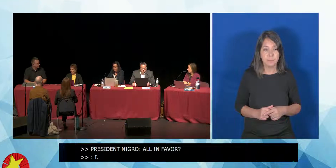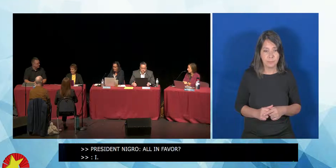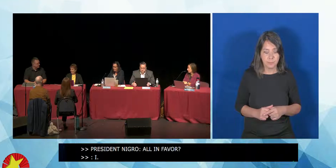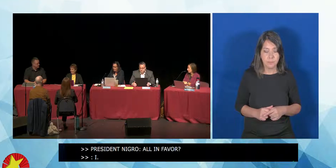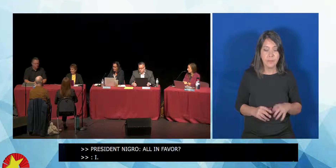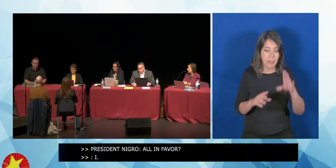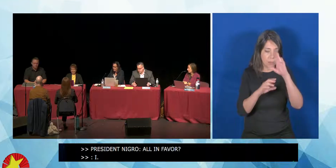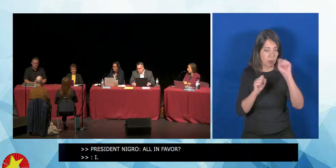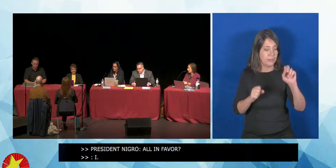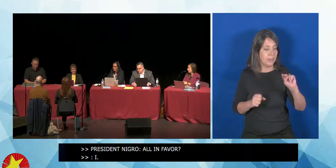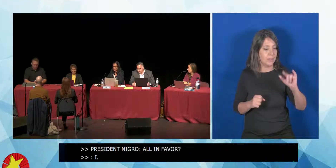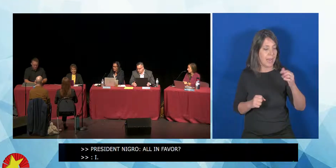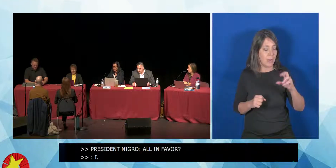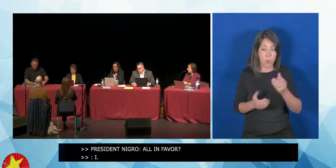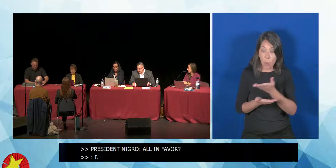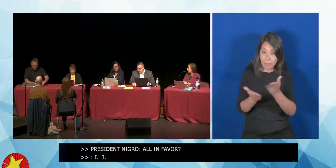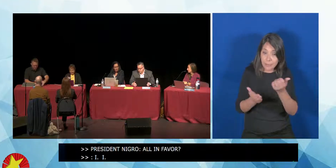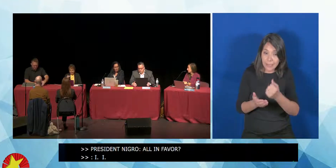Any opposed?